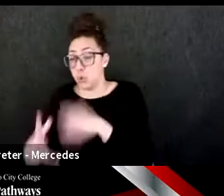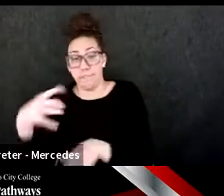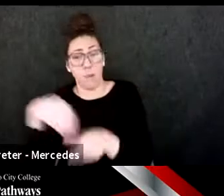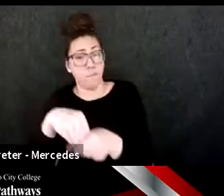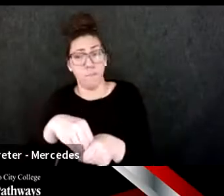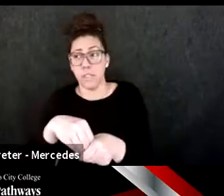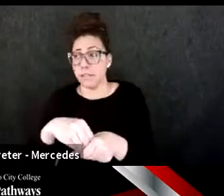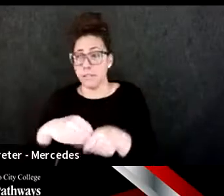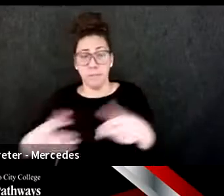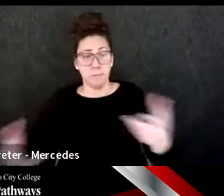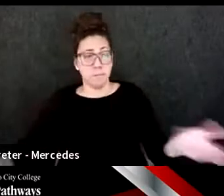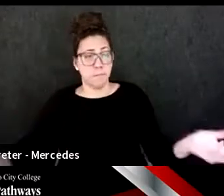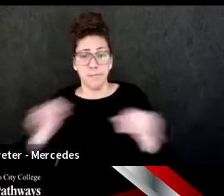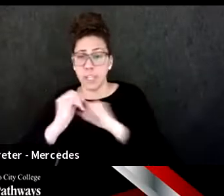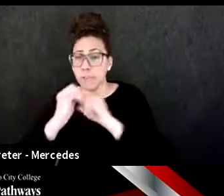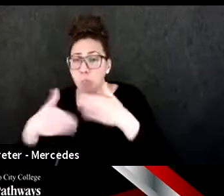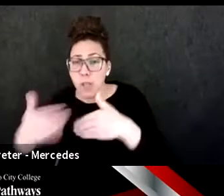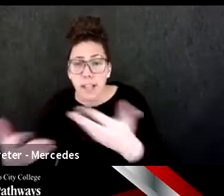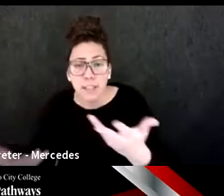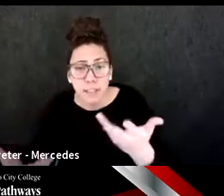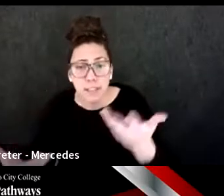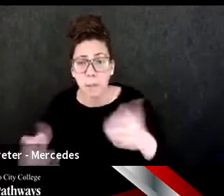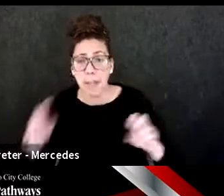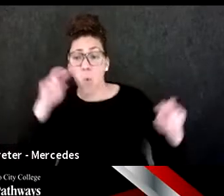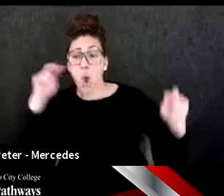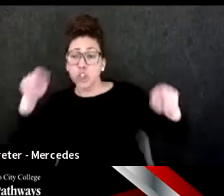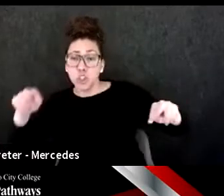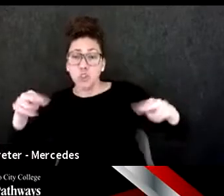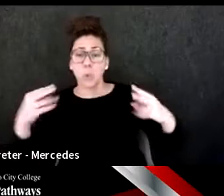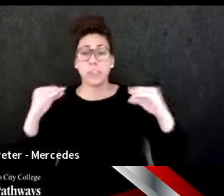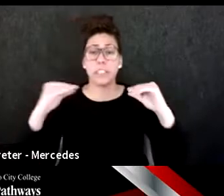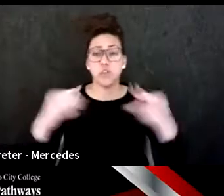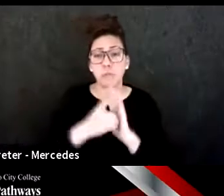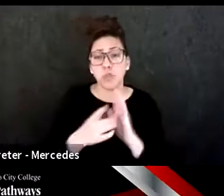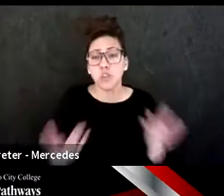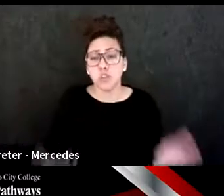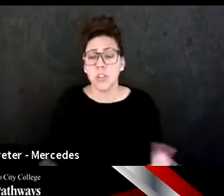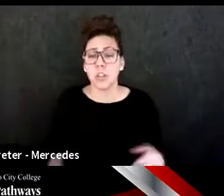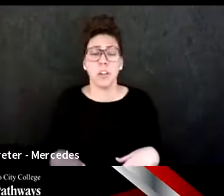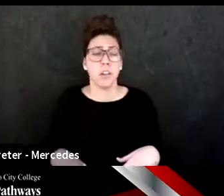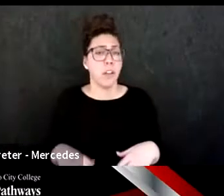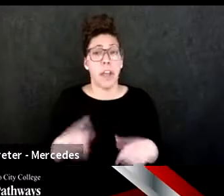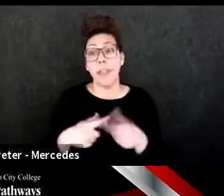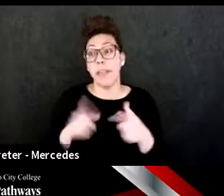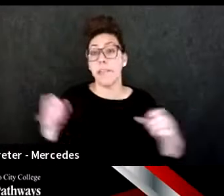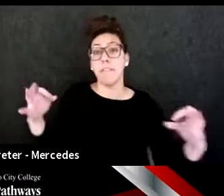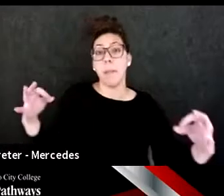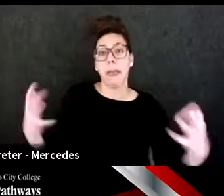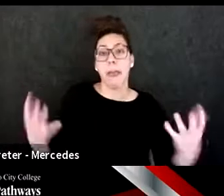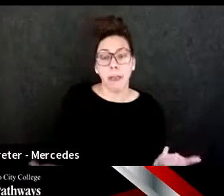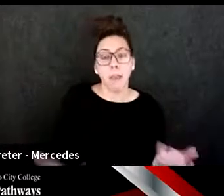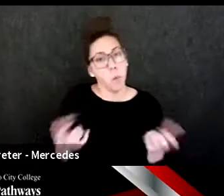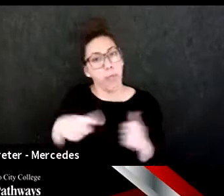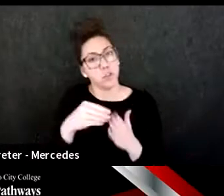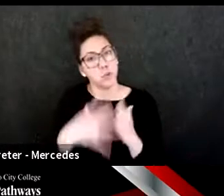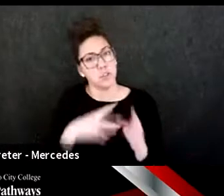the interview process by watching the teaching demonstrations of the faculty and then providing feedback to the faculty